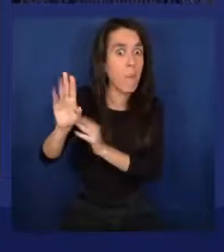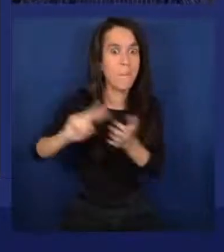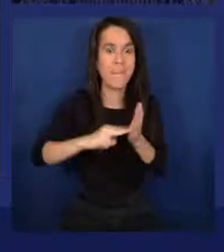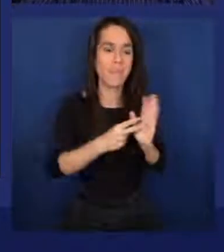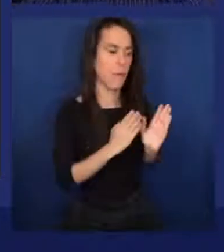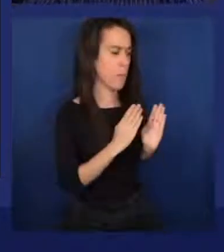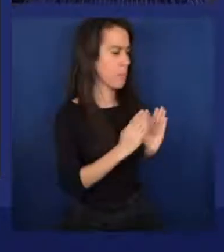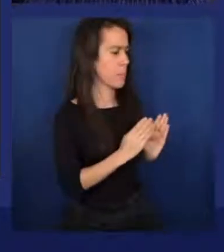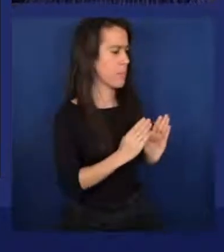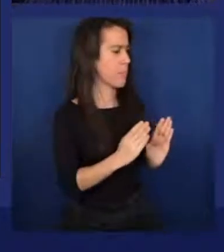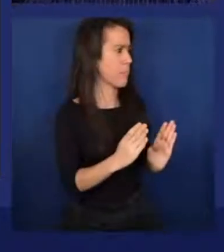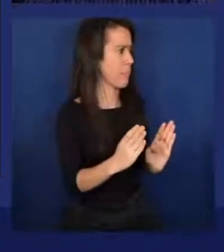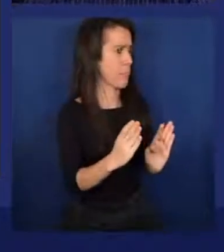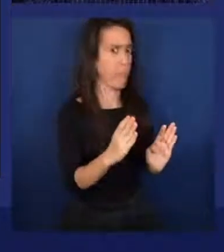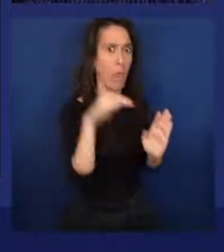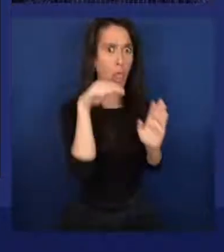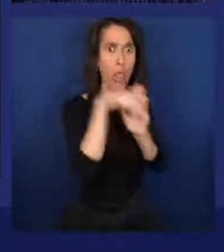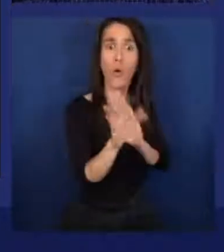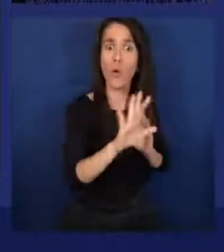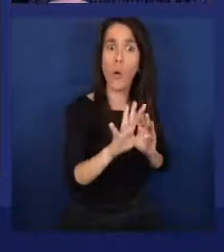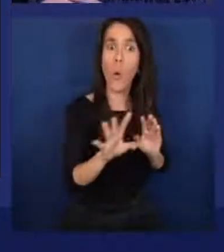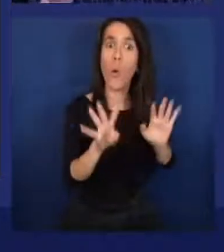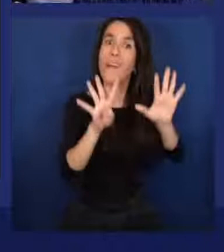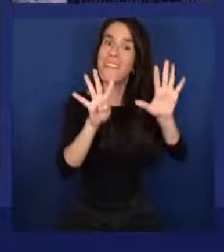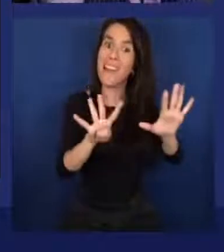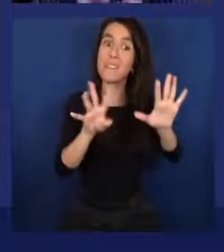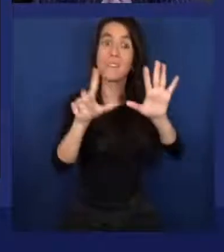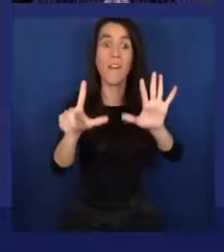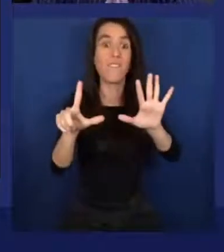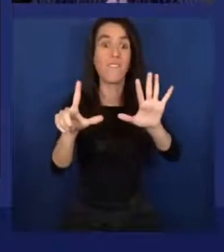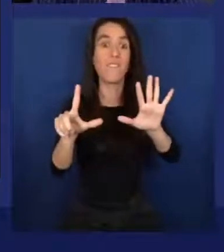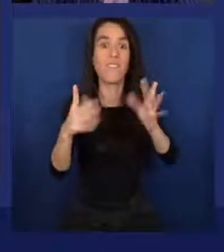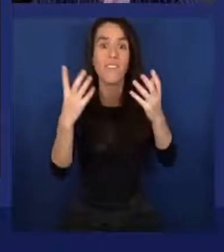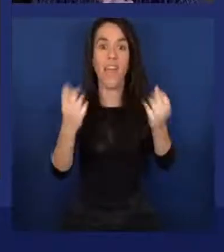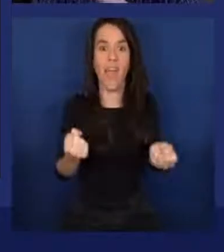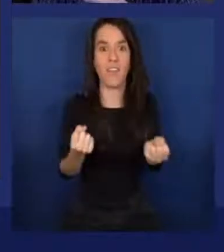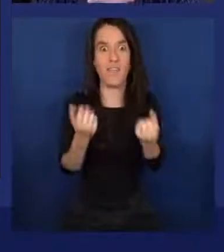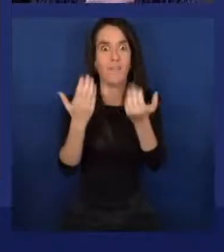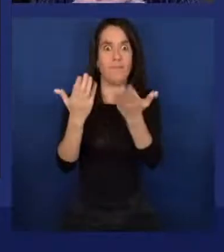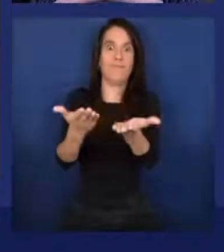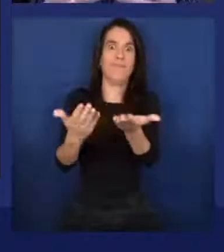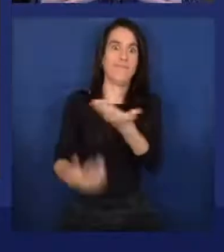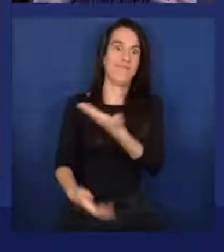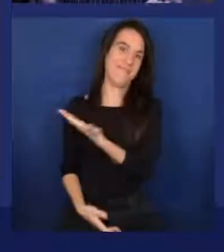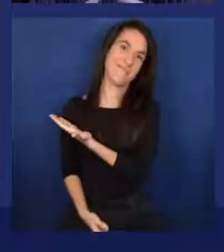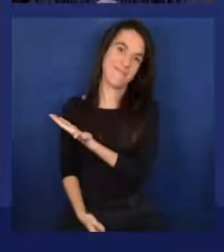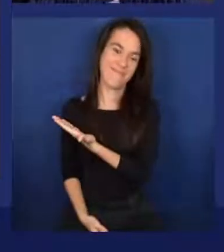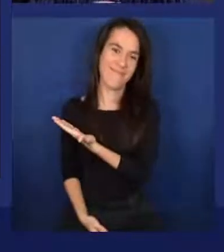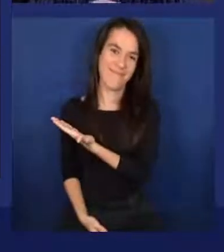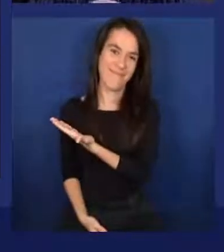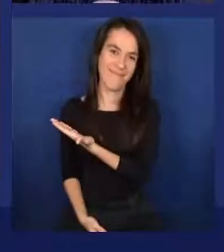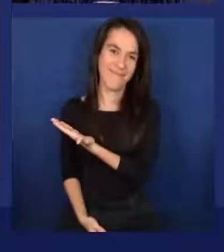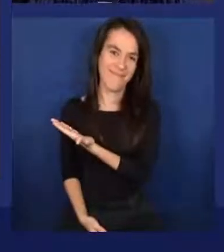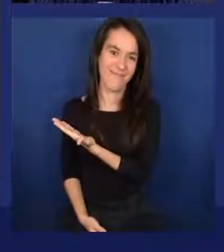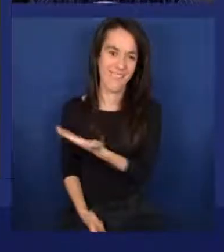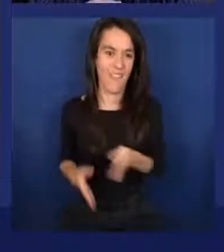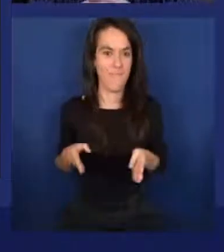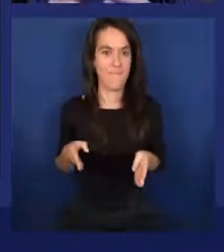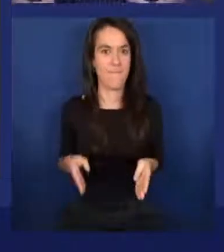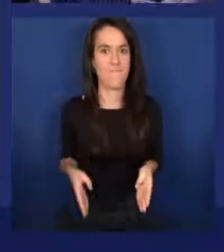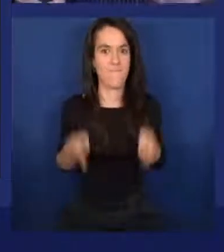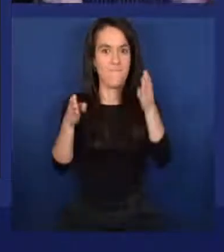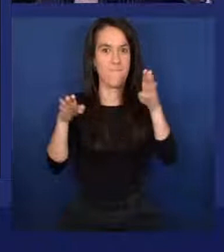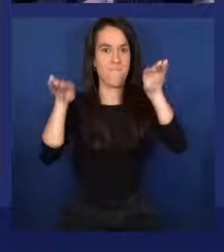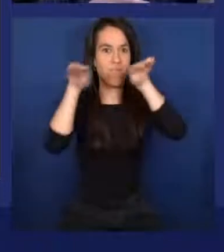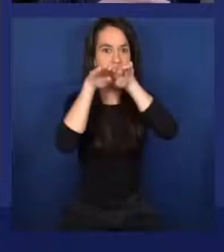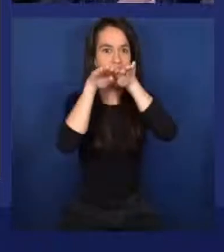progress. And by 1997, you get, I would argue, one of the greatest wins for the neats of all time in a computer built by IBM. So notice